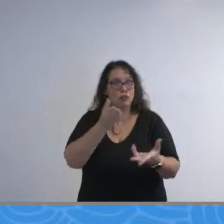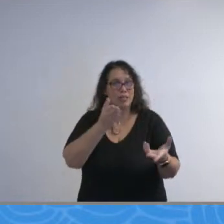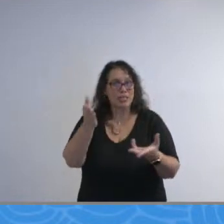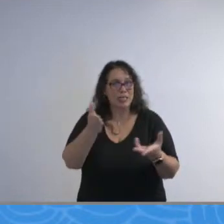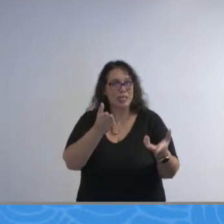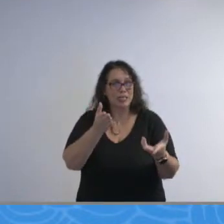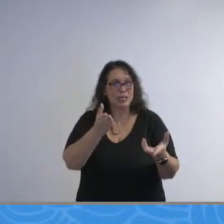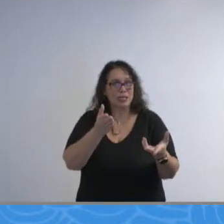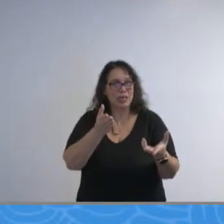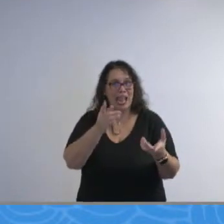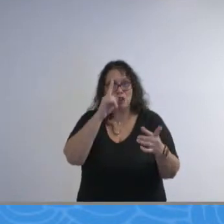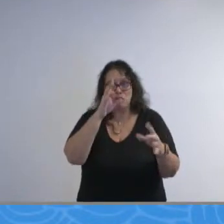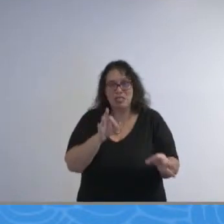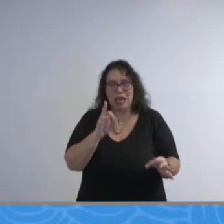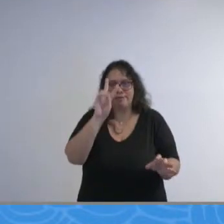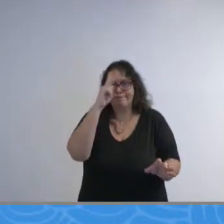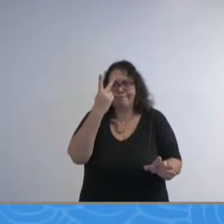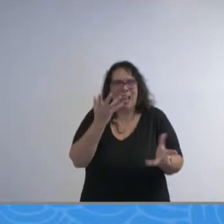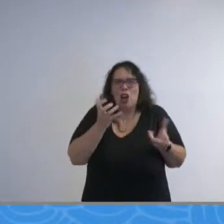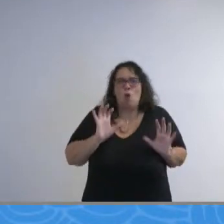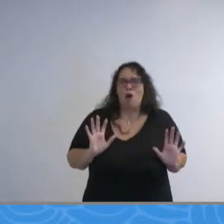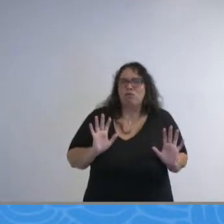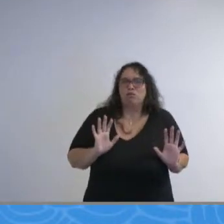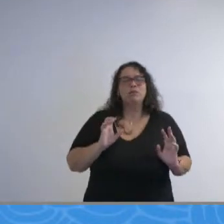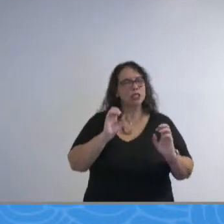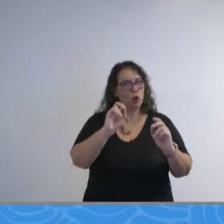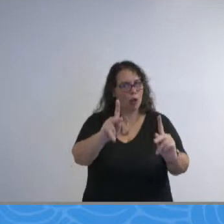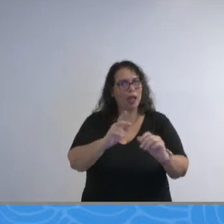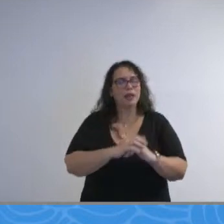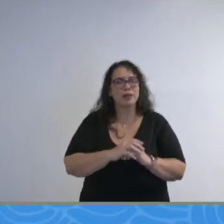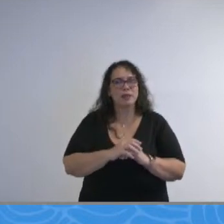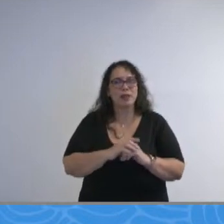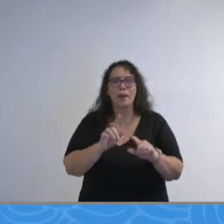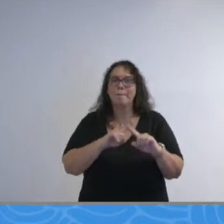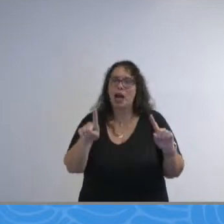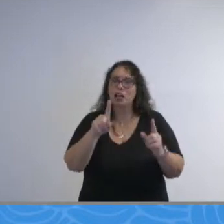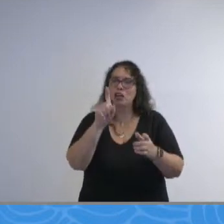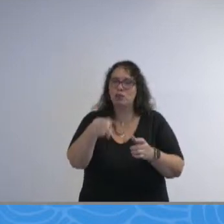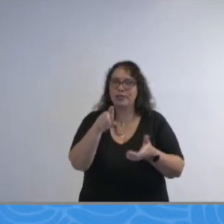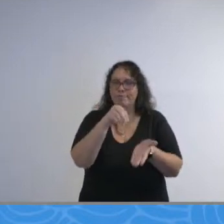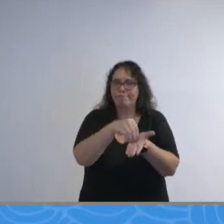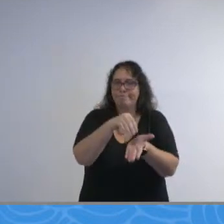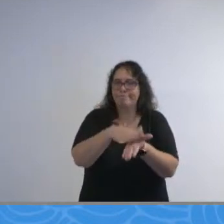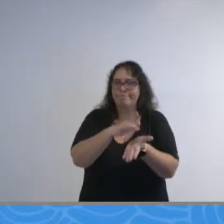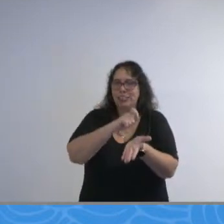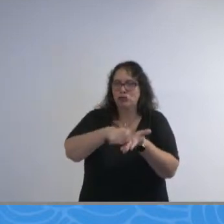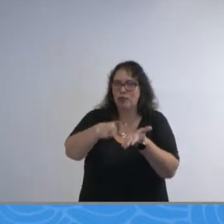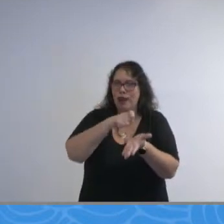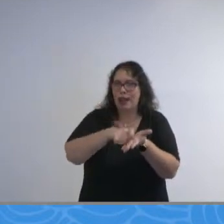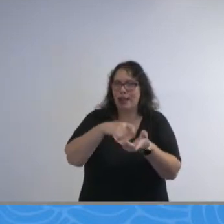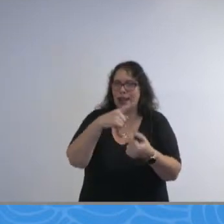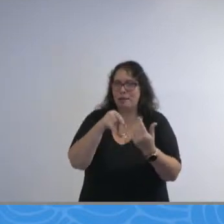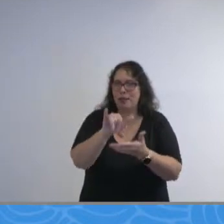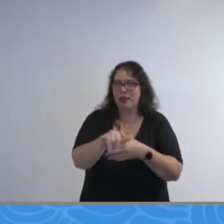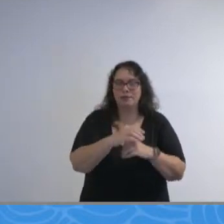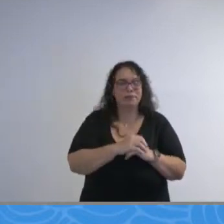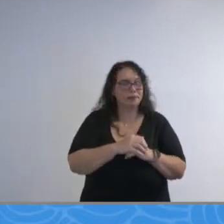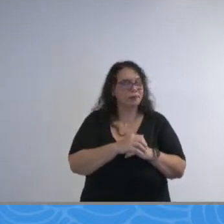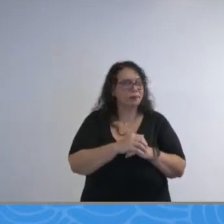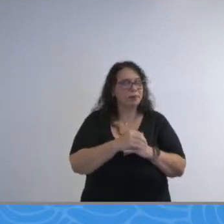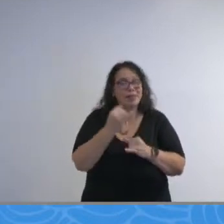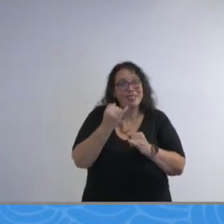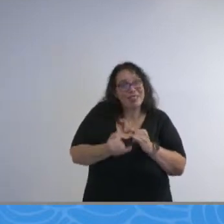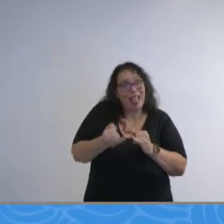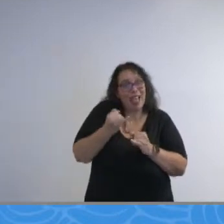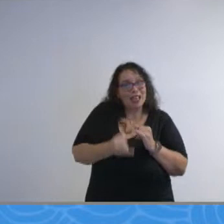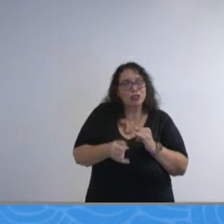and you change your mind, that's okay. But that would have to be put in writing. And the last little bullet here is you have the